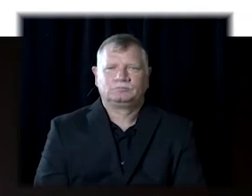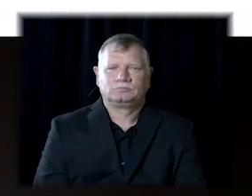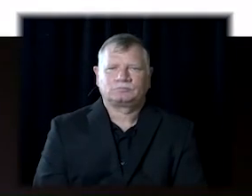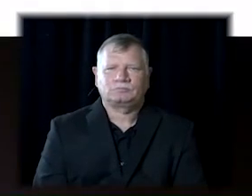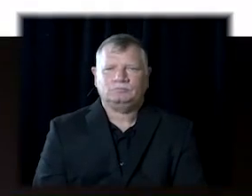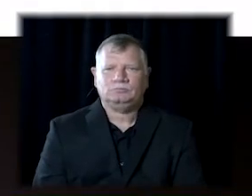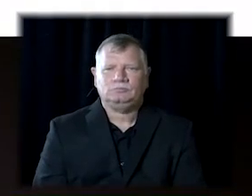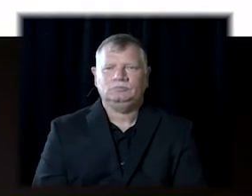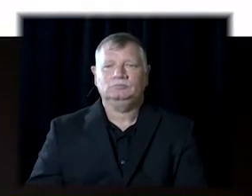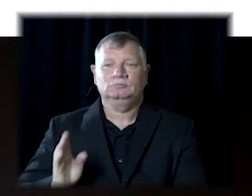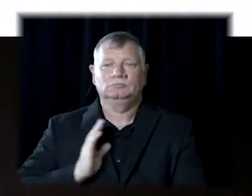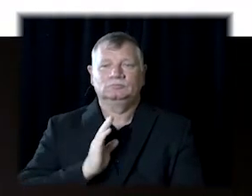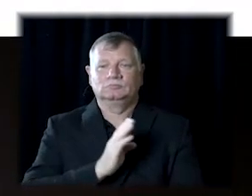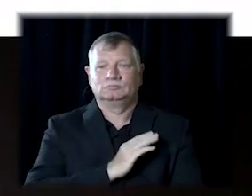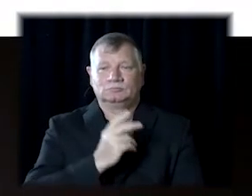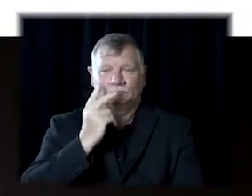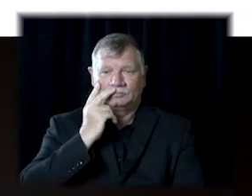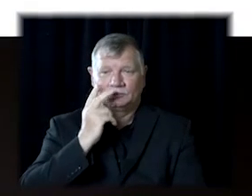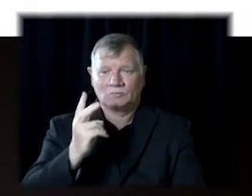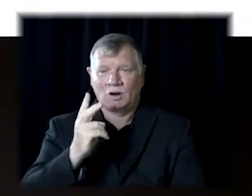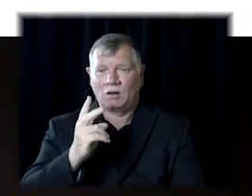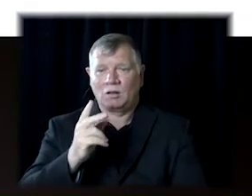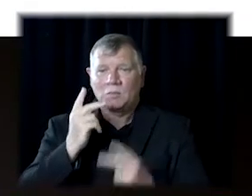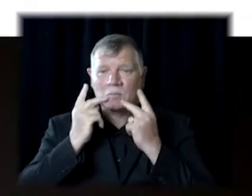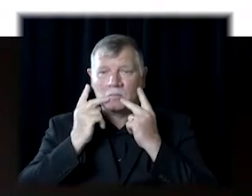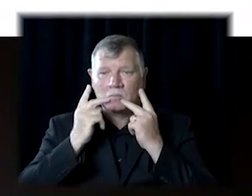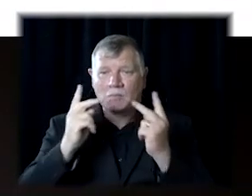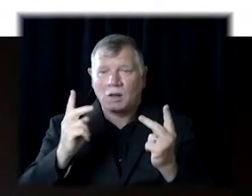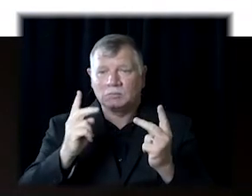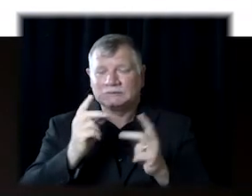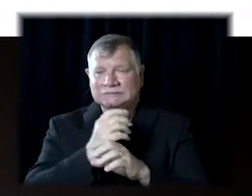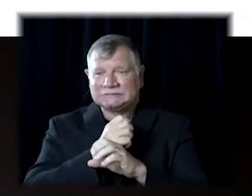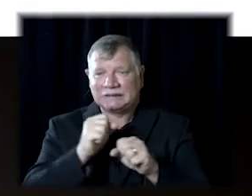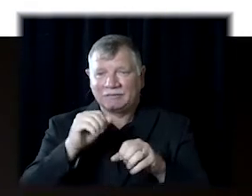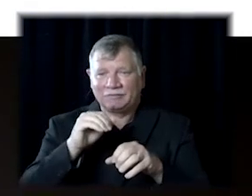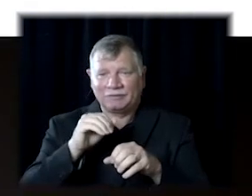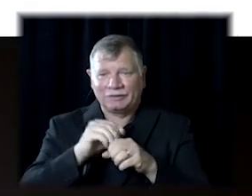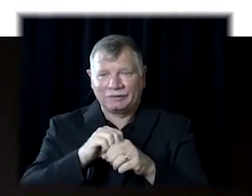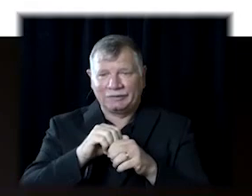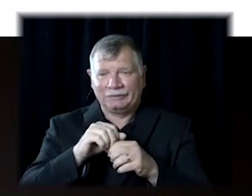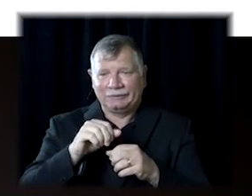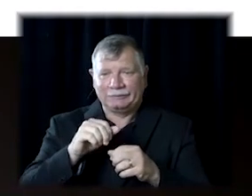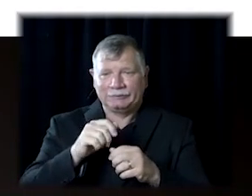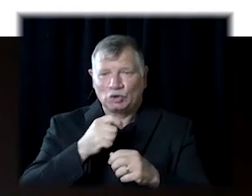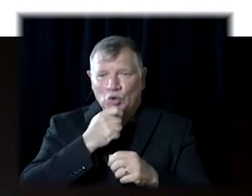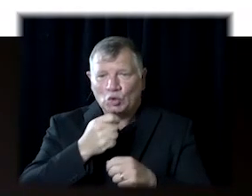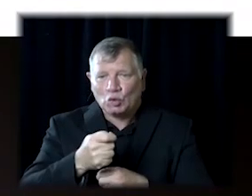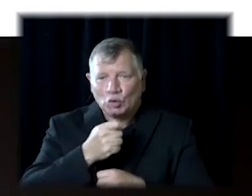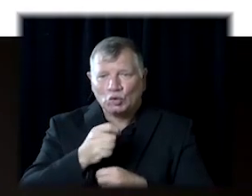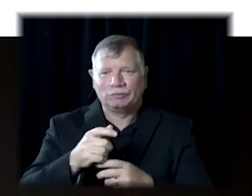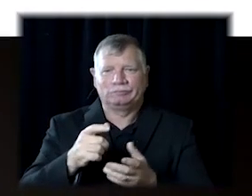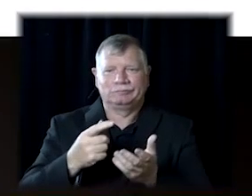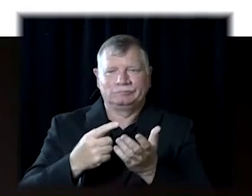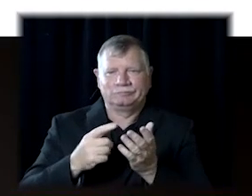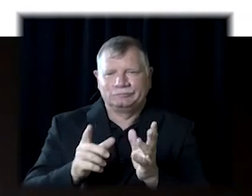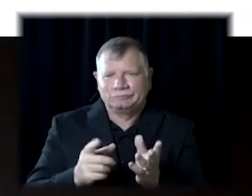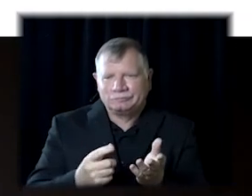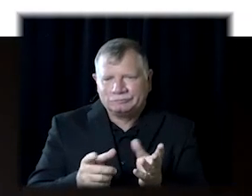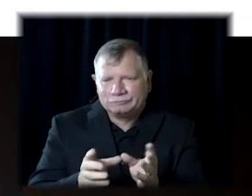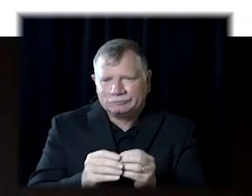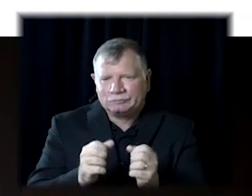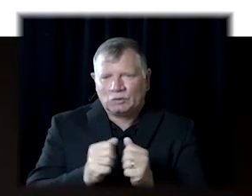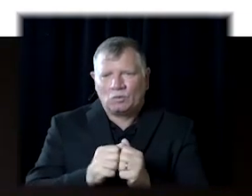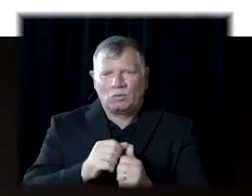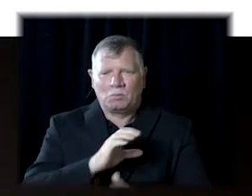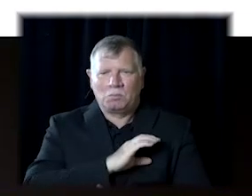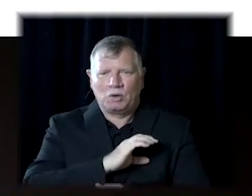The board saw the issues of public safety raised each and every day in the media. We met with the police unions. We heard their concerns.